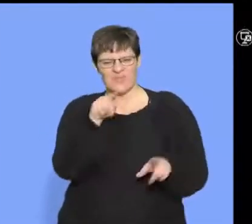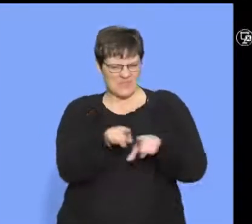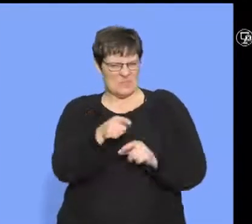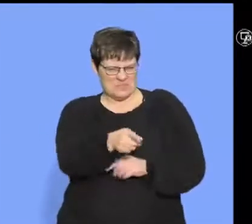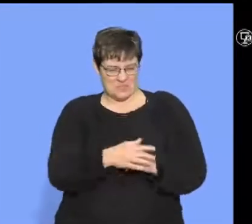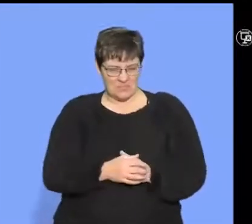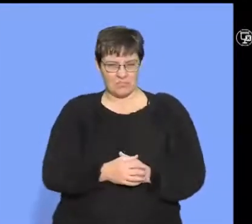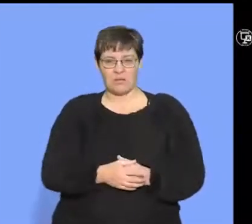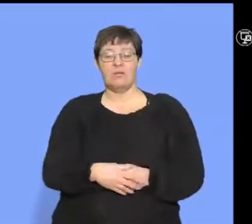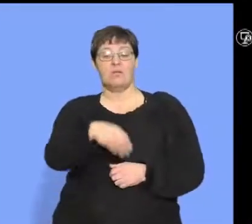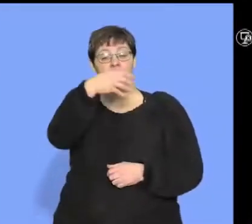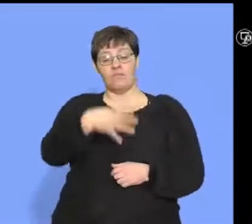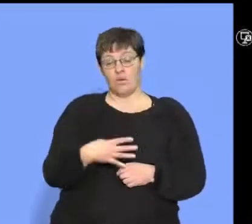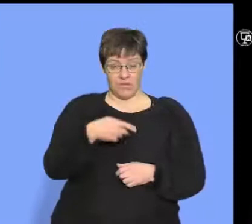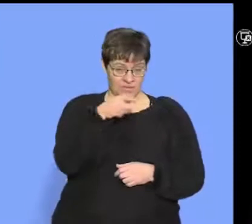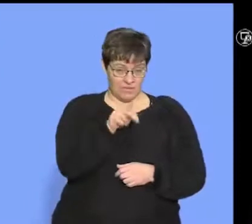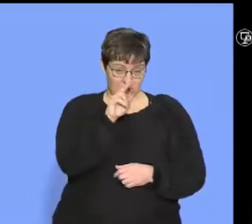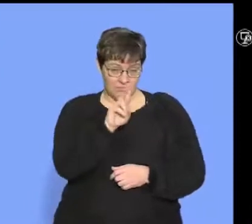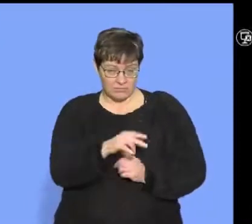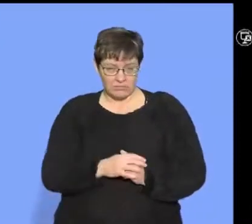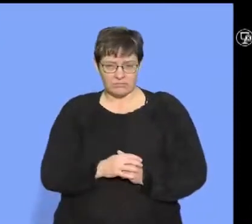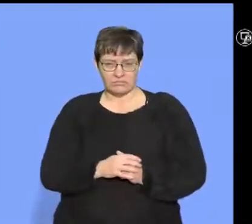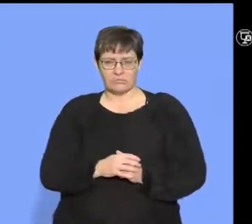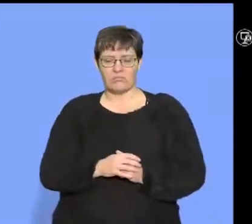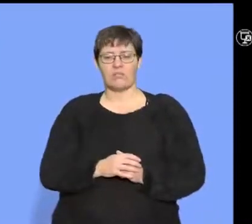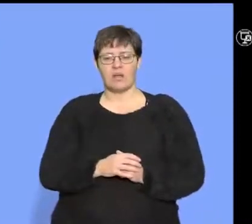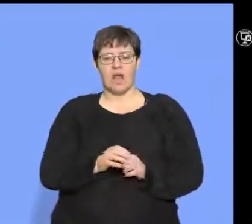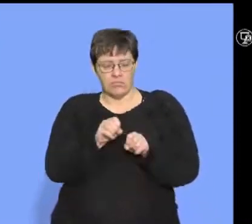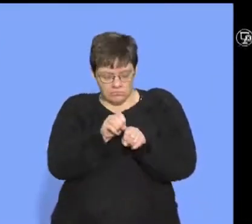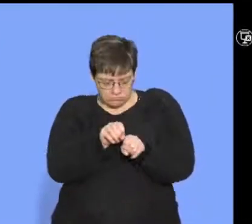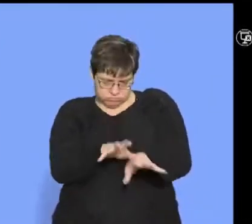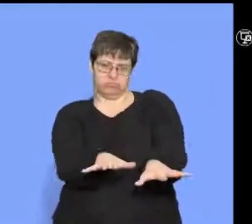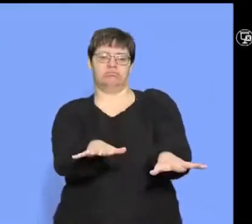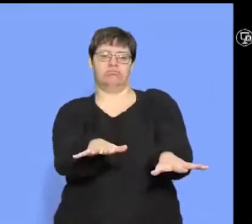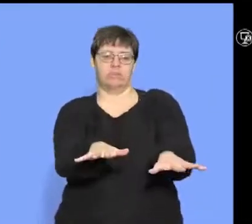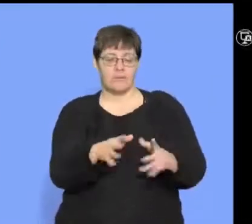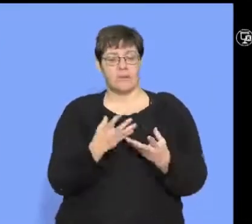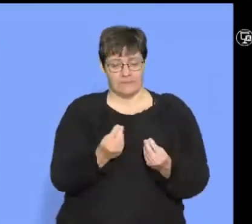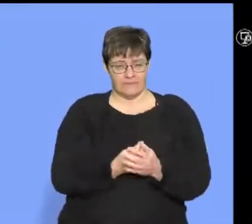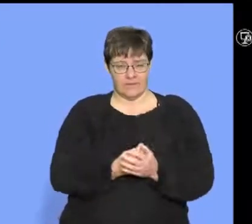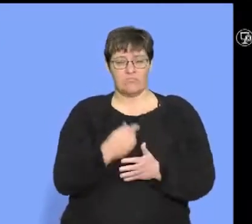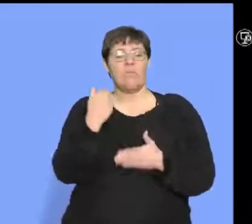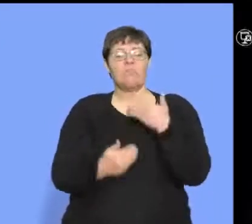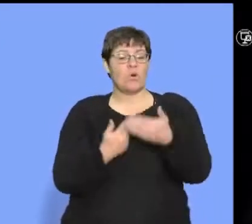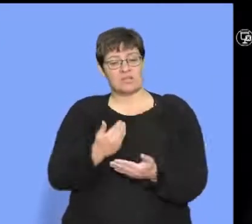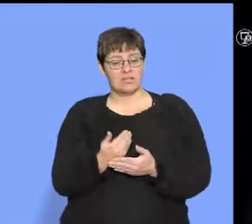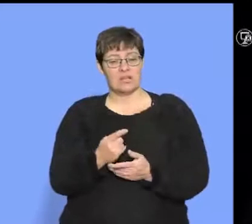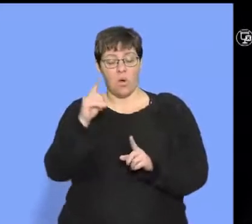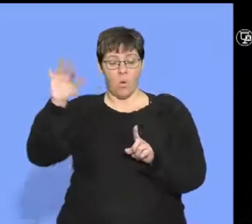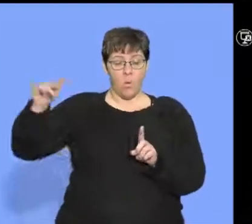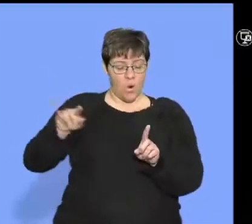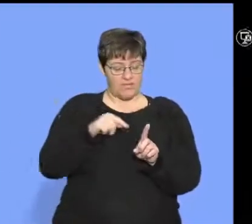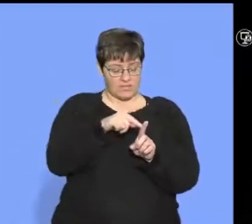next property of waves we've had a look at is that of diffraction. Diffraction is the process whereby